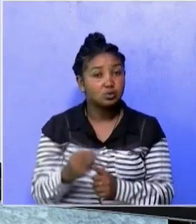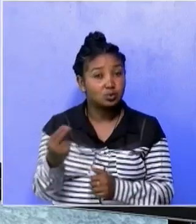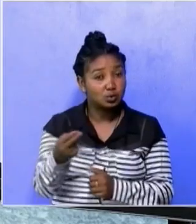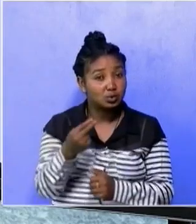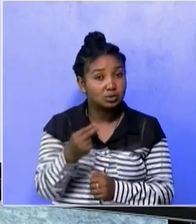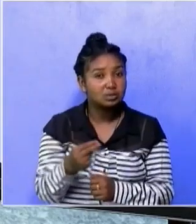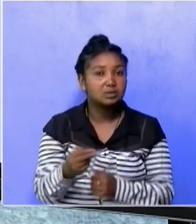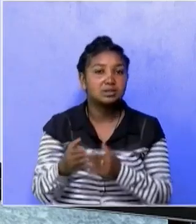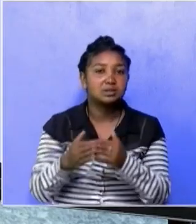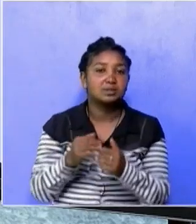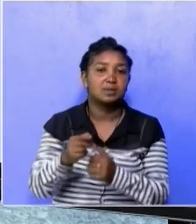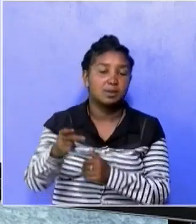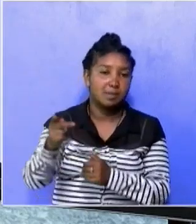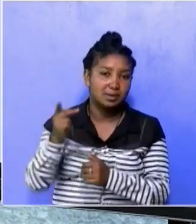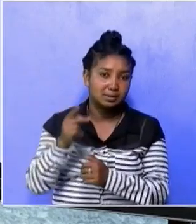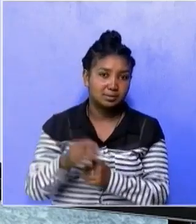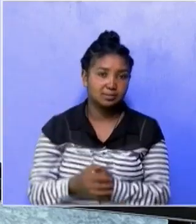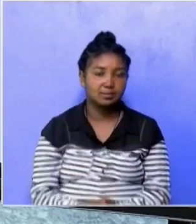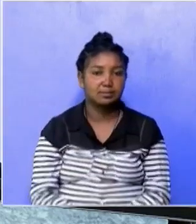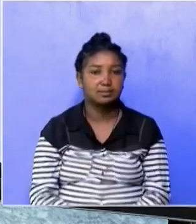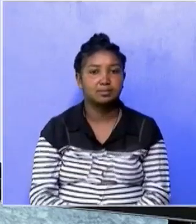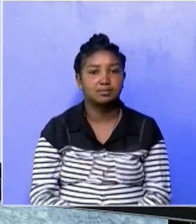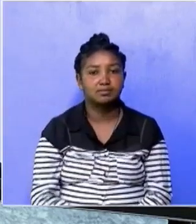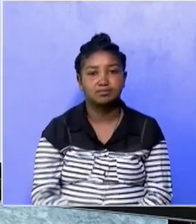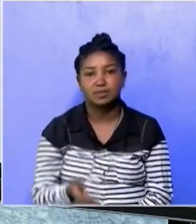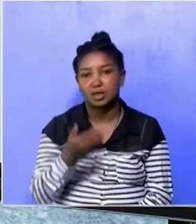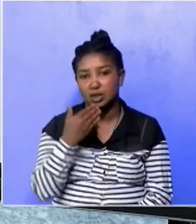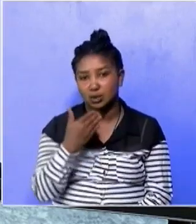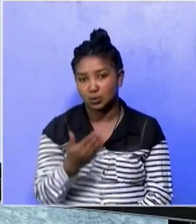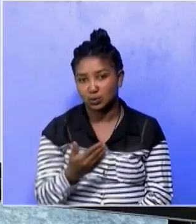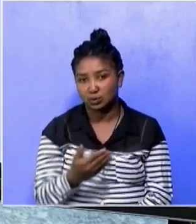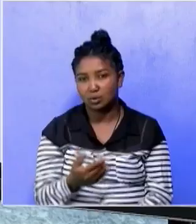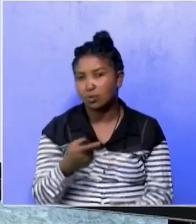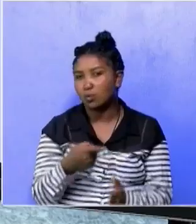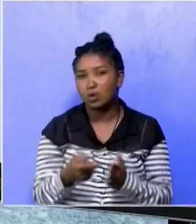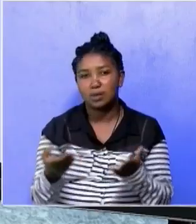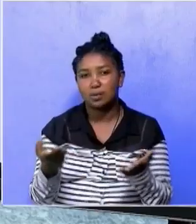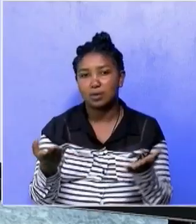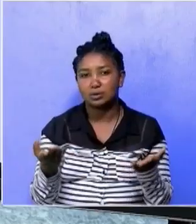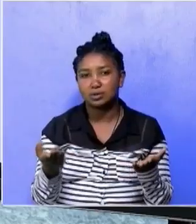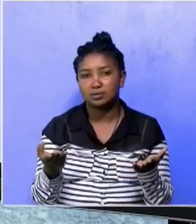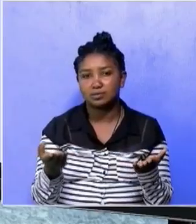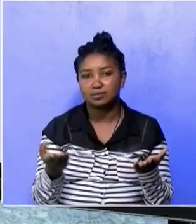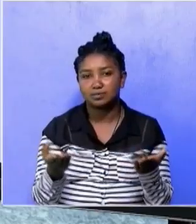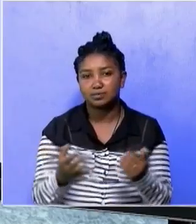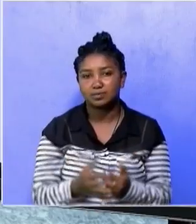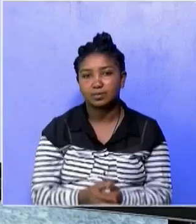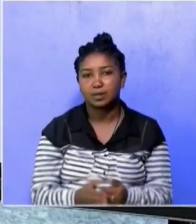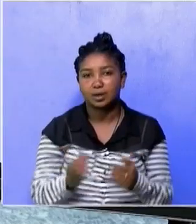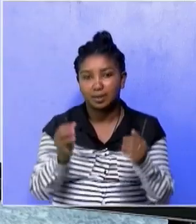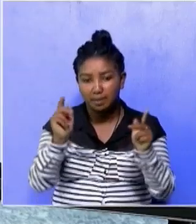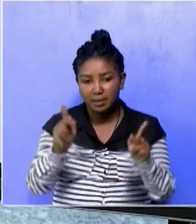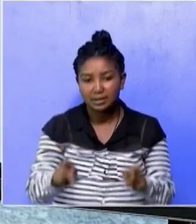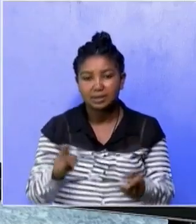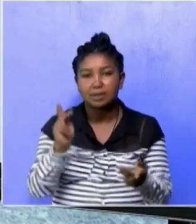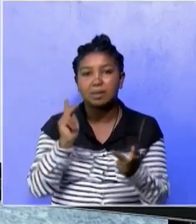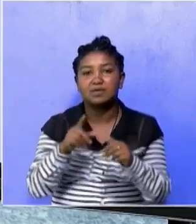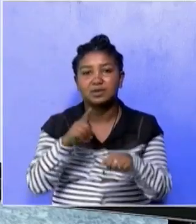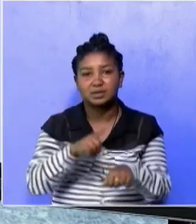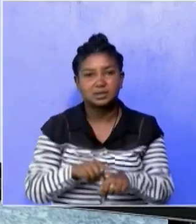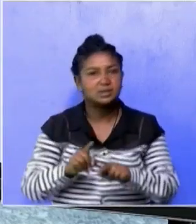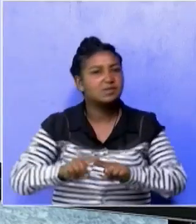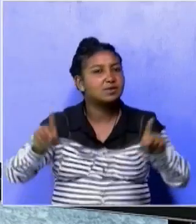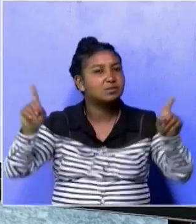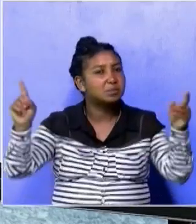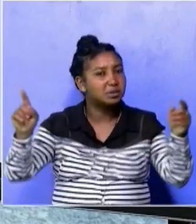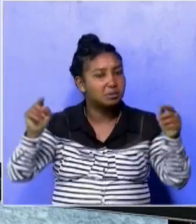what? Simple past tense. Good. What about in the case of present perfect tense? What's the